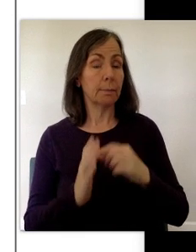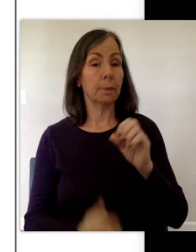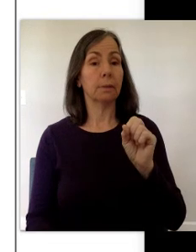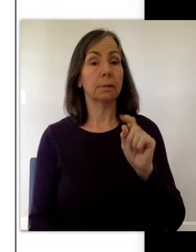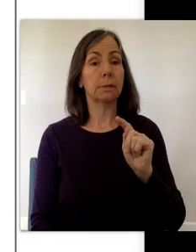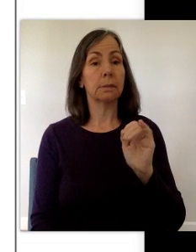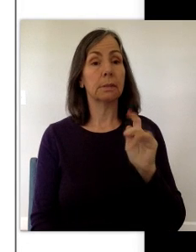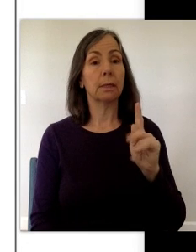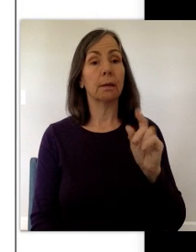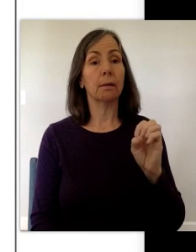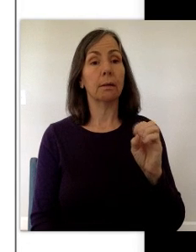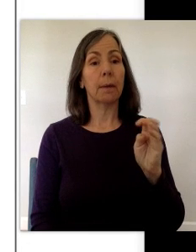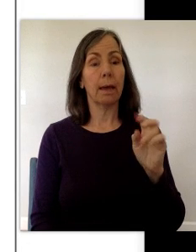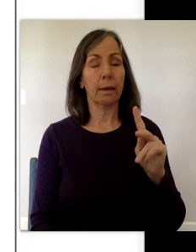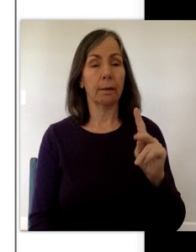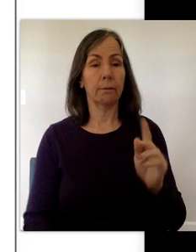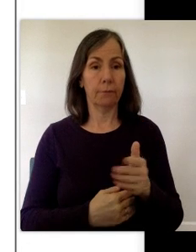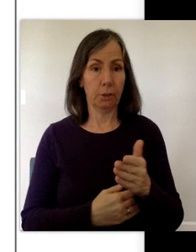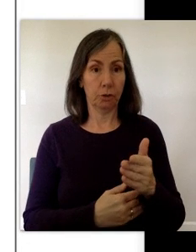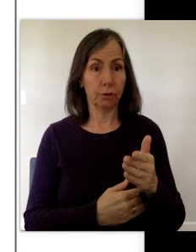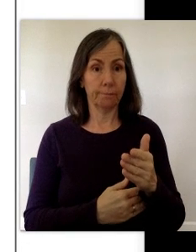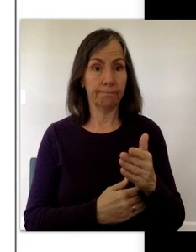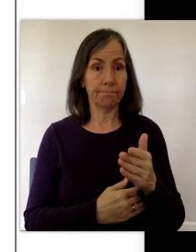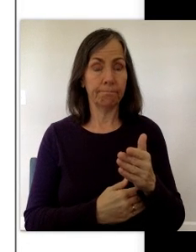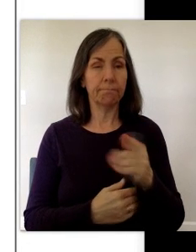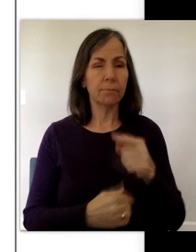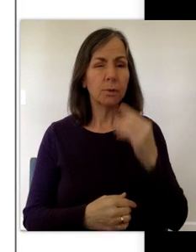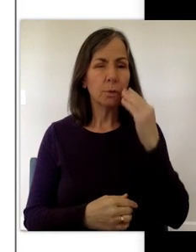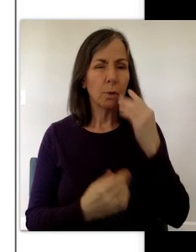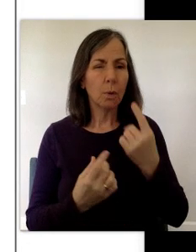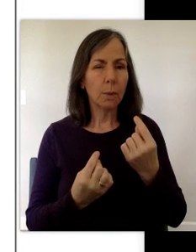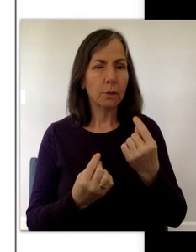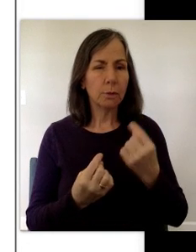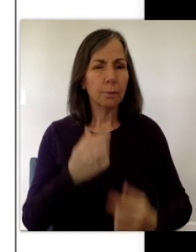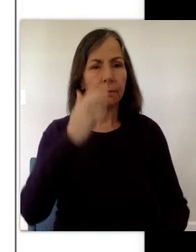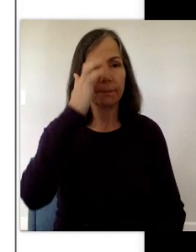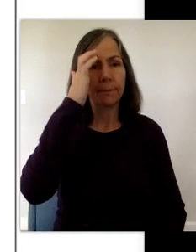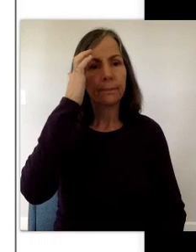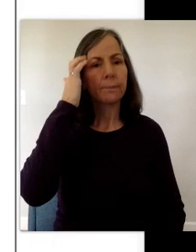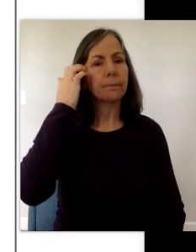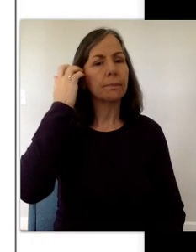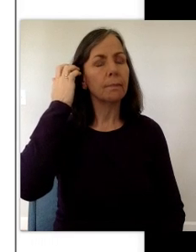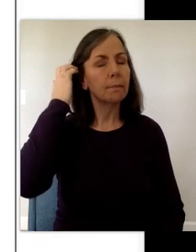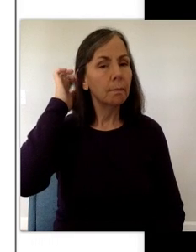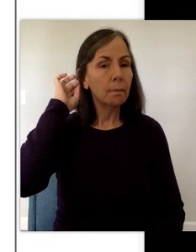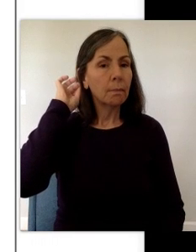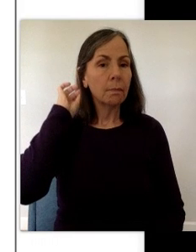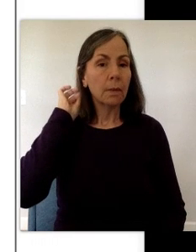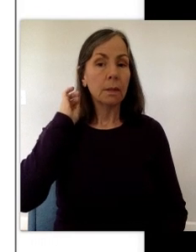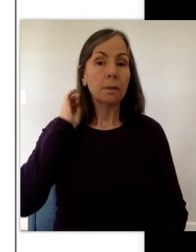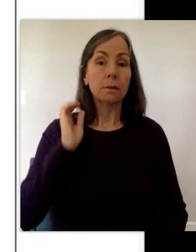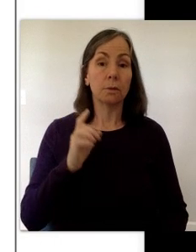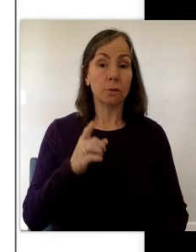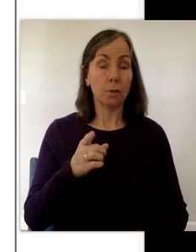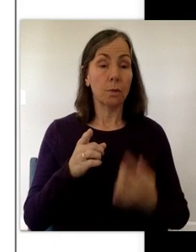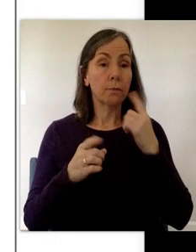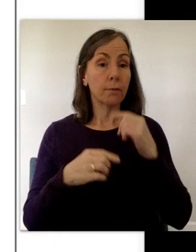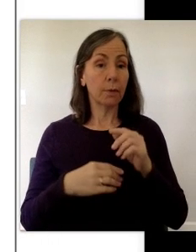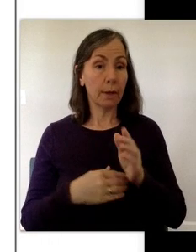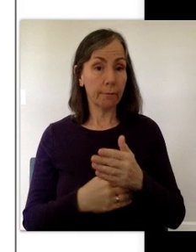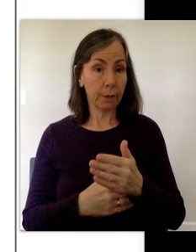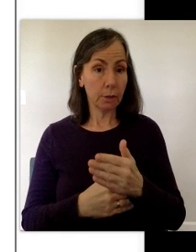stickleback so you kind of know what to do for these notes. So the variation of the stickleback is you